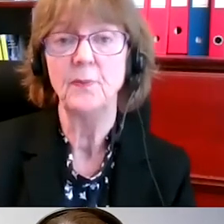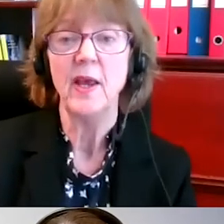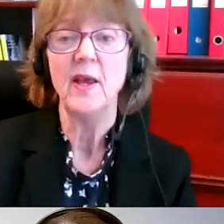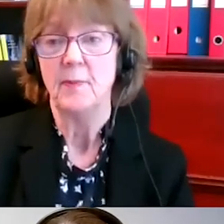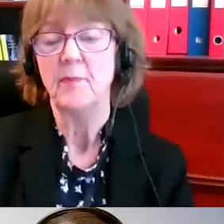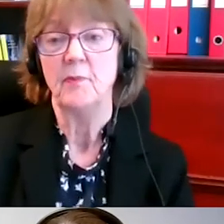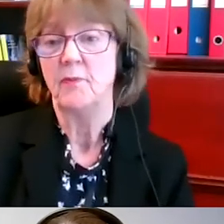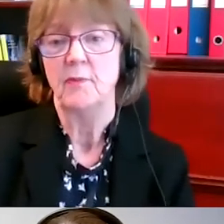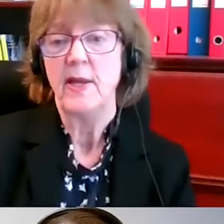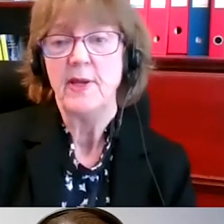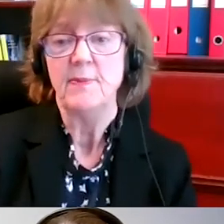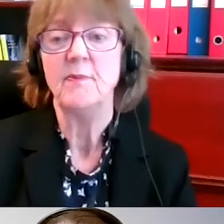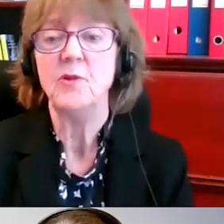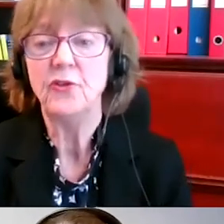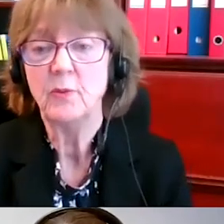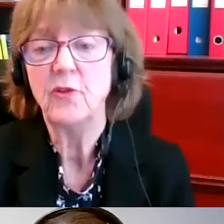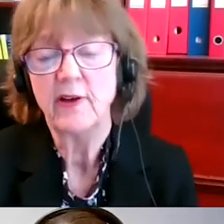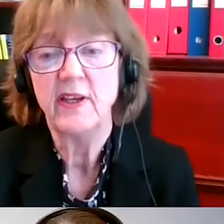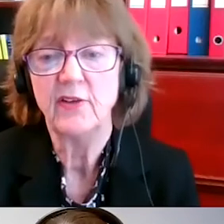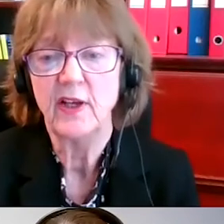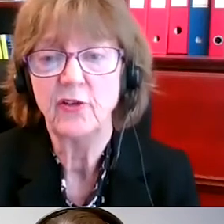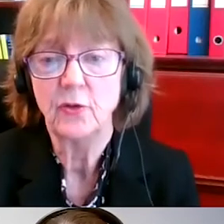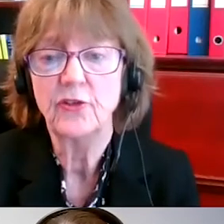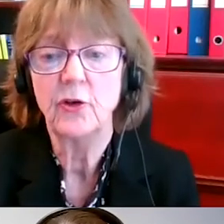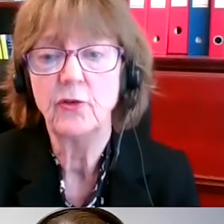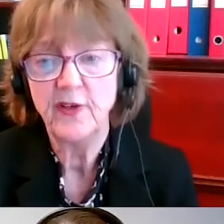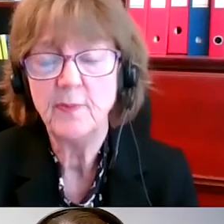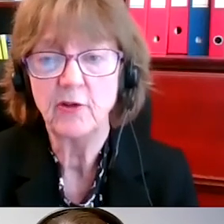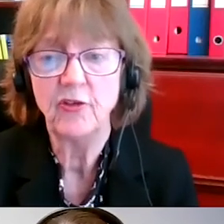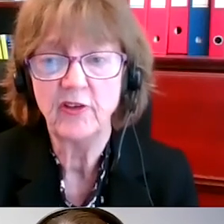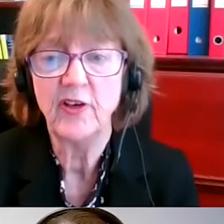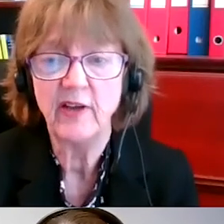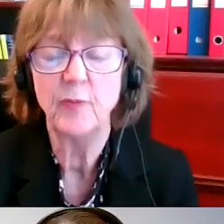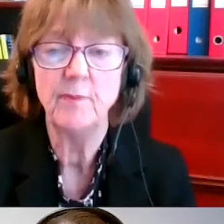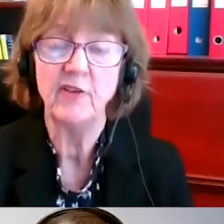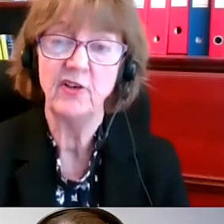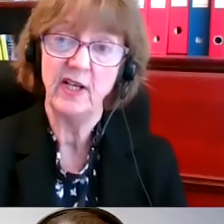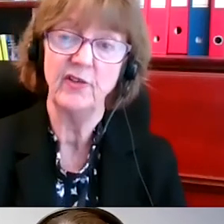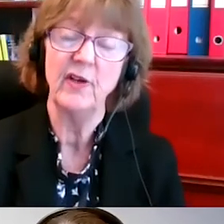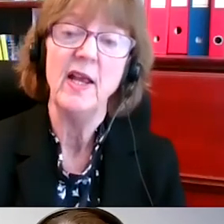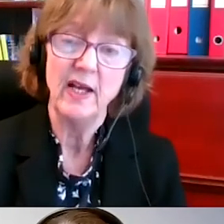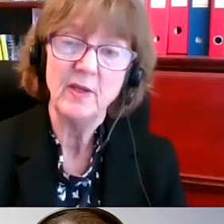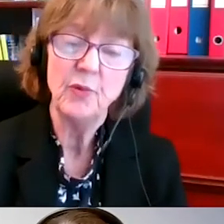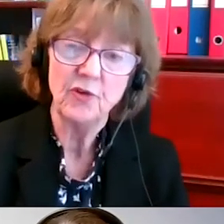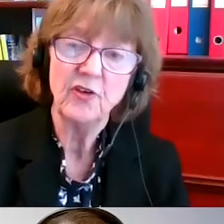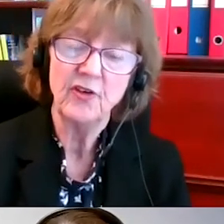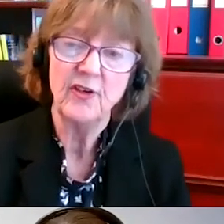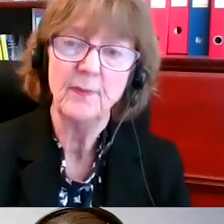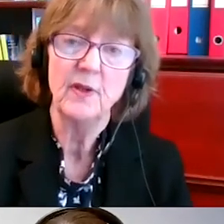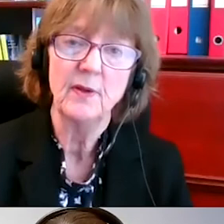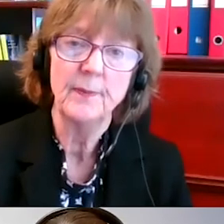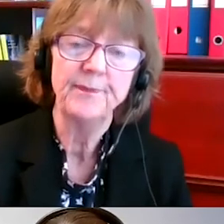also maybe use some of your ideas and so on. So feedback to children has been mentioned as an